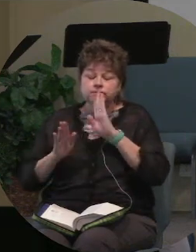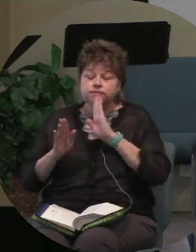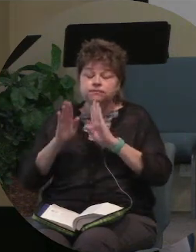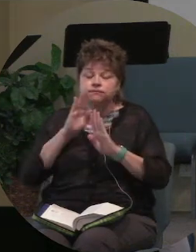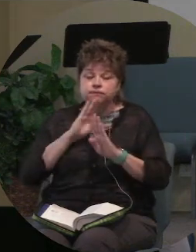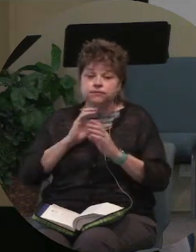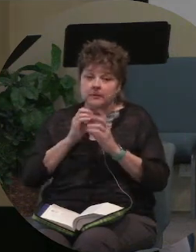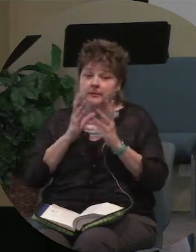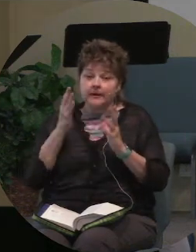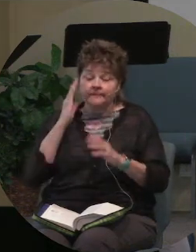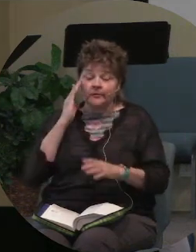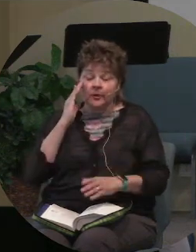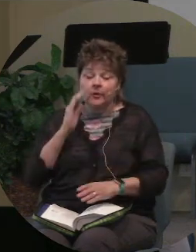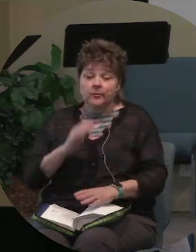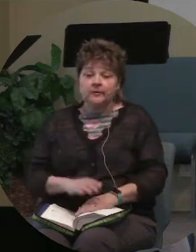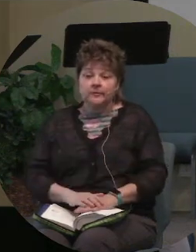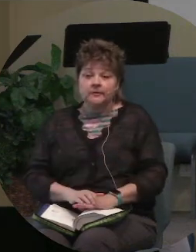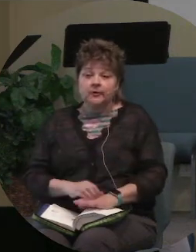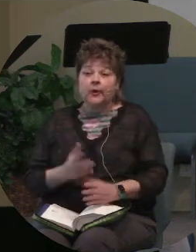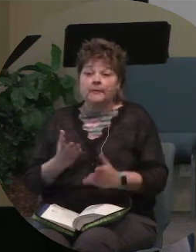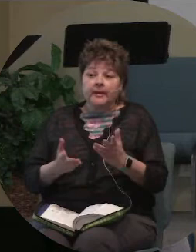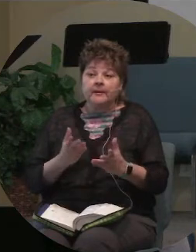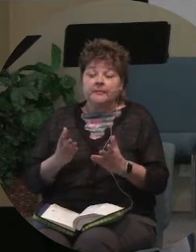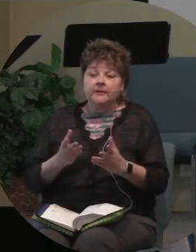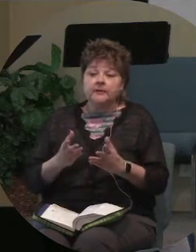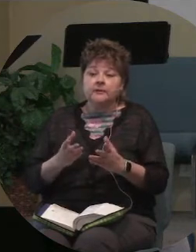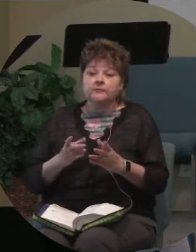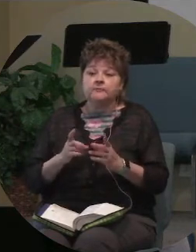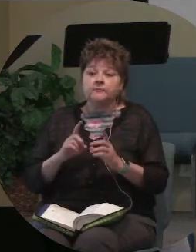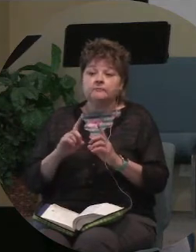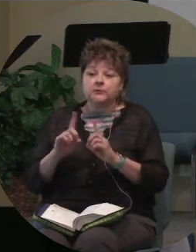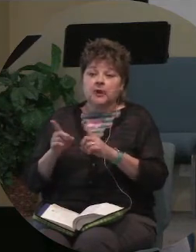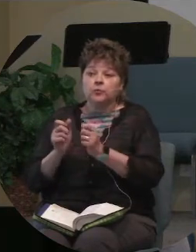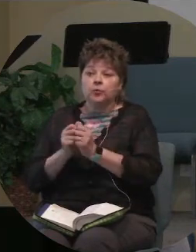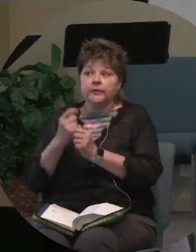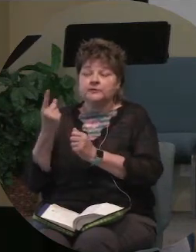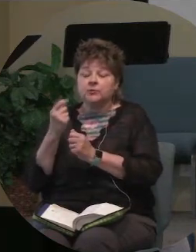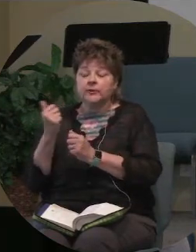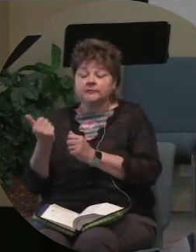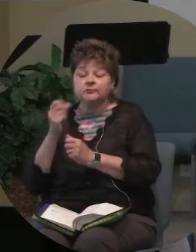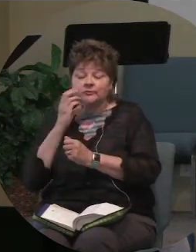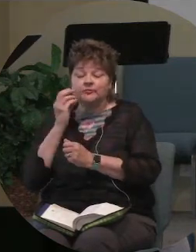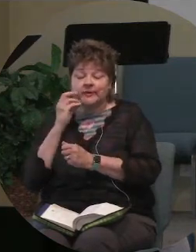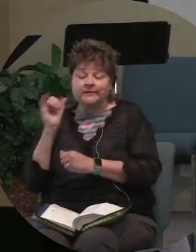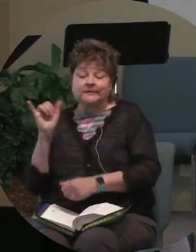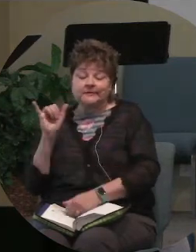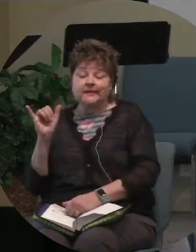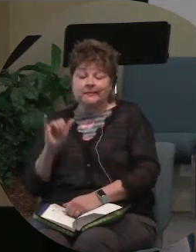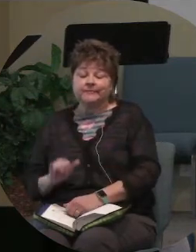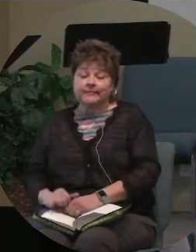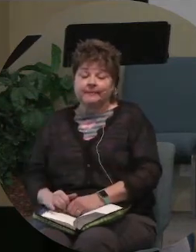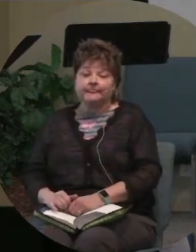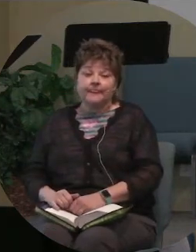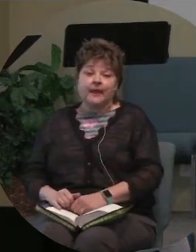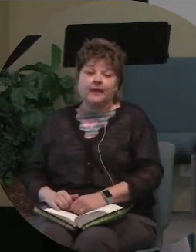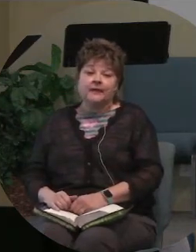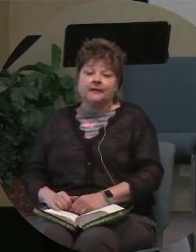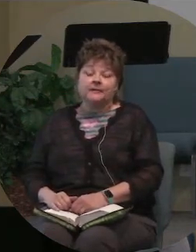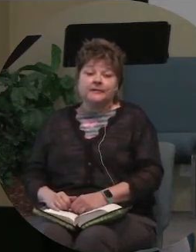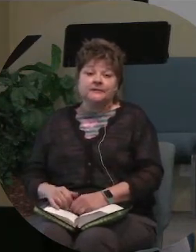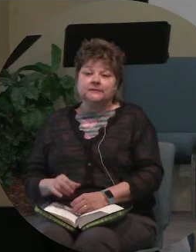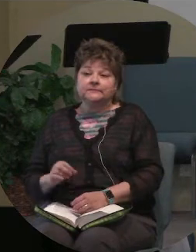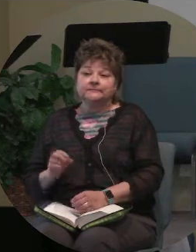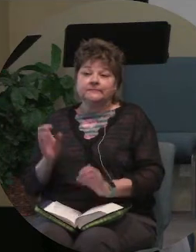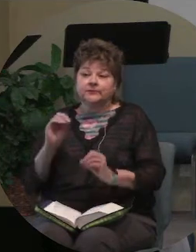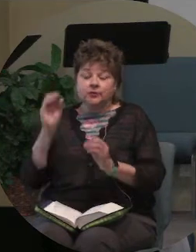lot of you do. Or maybe you've walked hand in hand with someone that was going through something like that. There's little hope when nobody